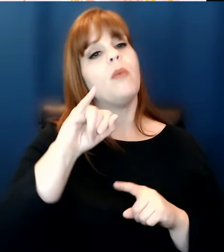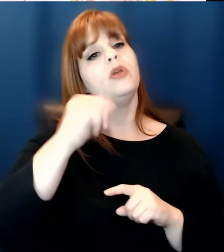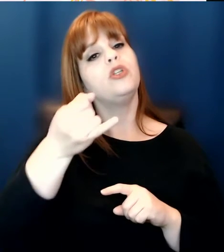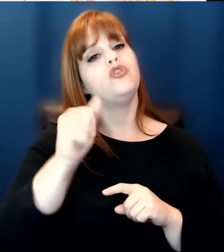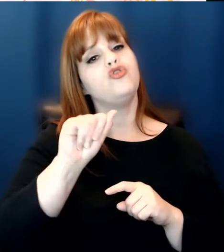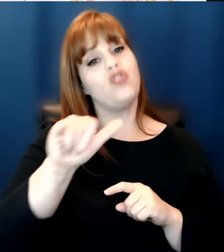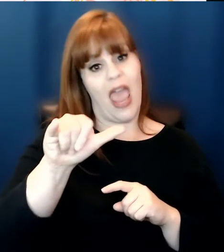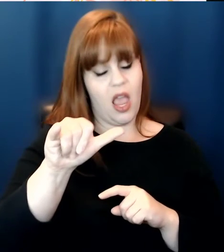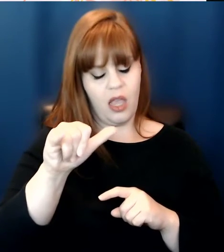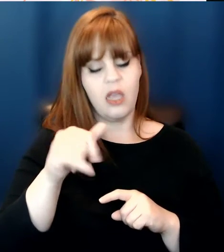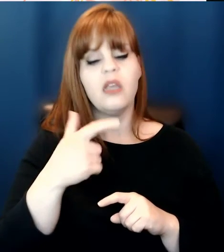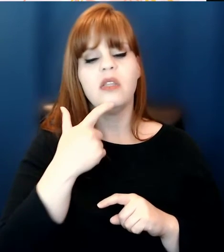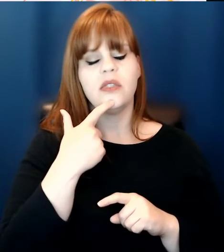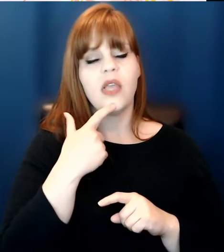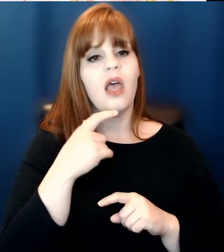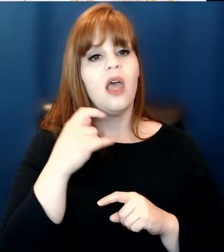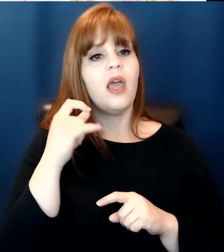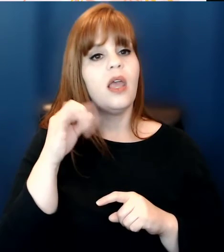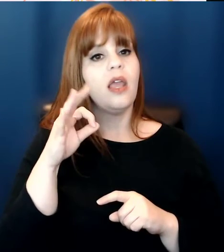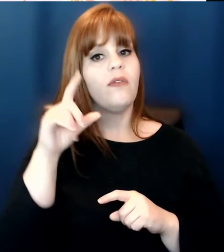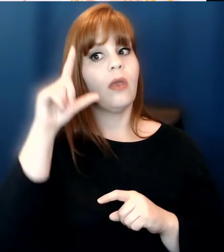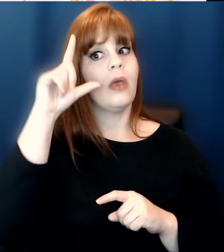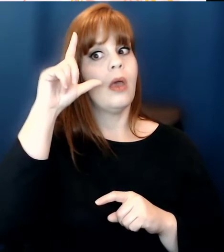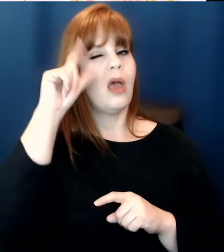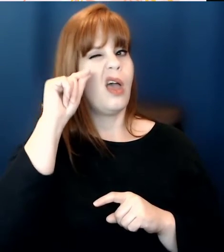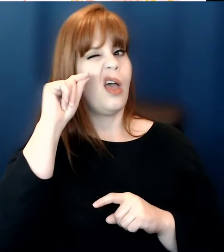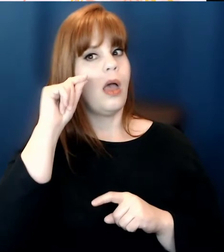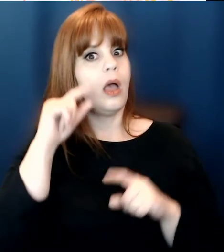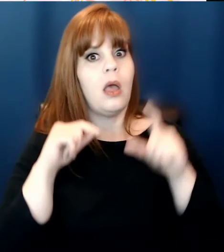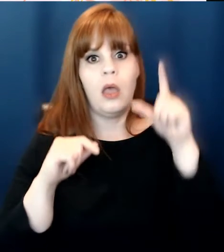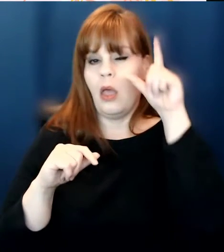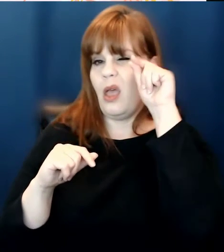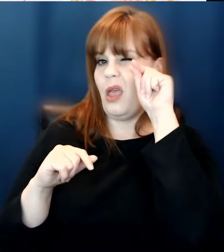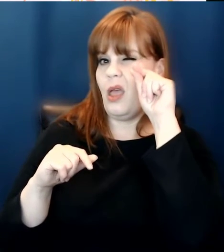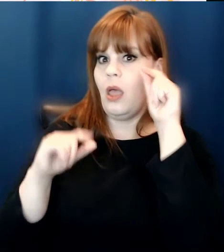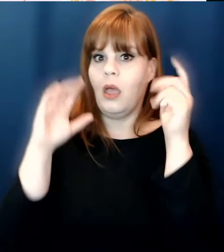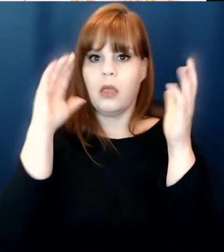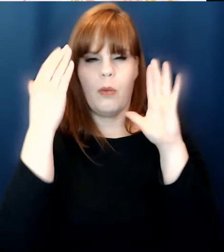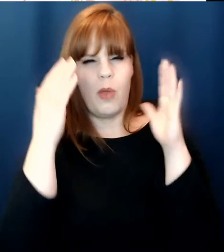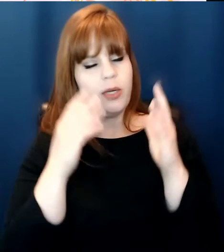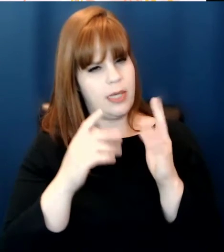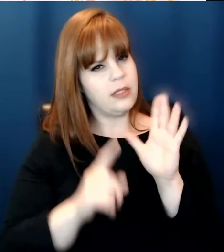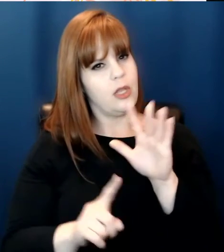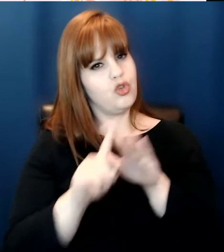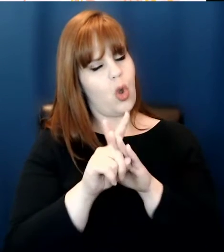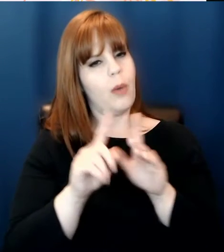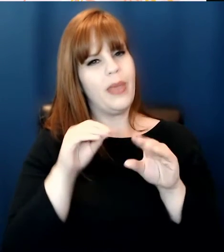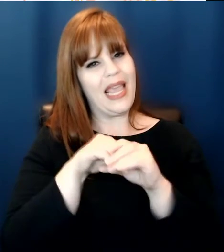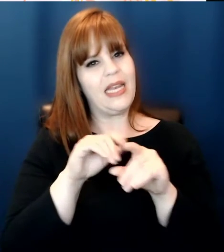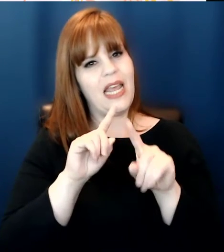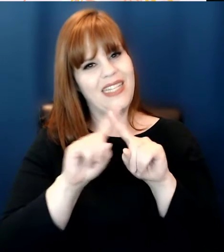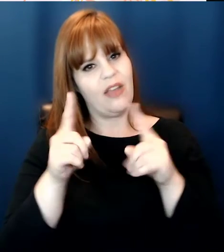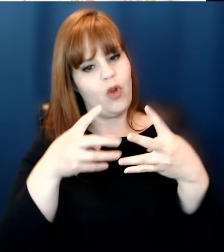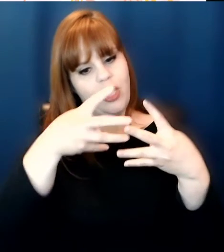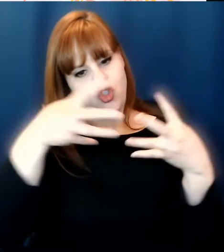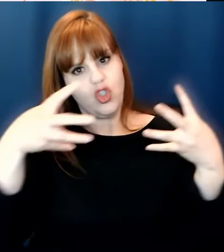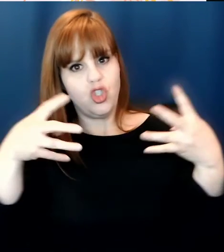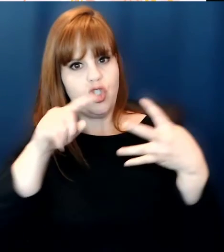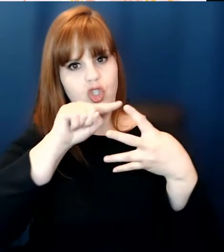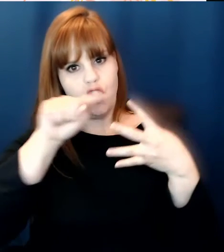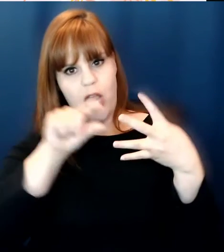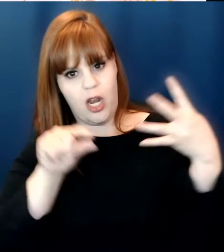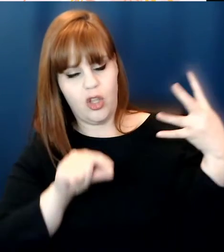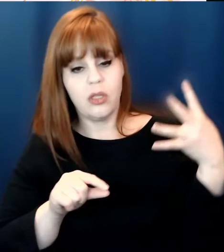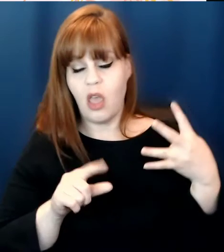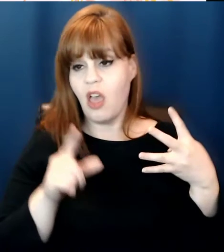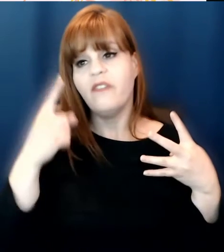Jay, which says, if you wink one eye versus the other, does it appear in different channels? Because for those of you who